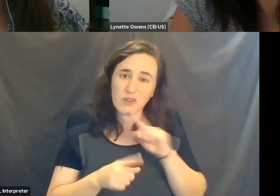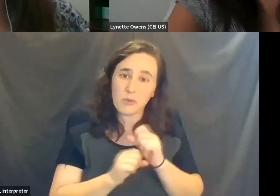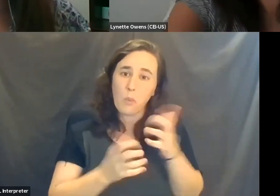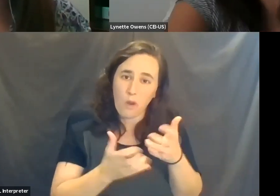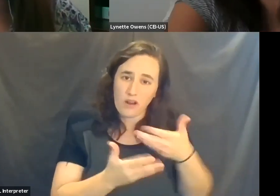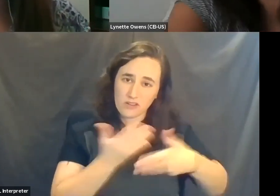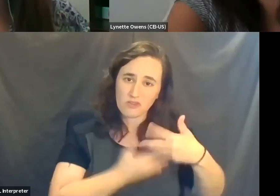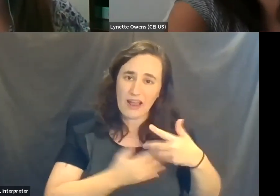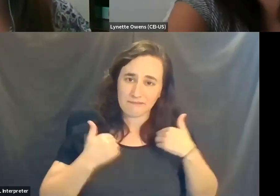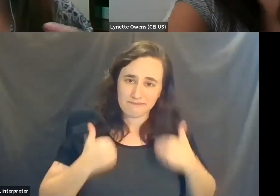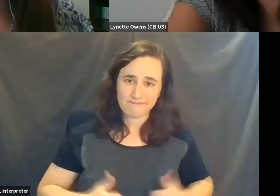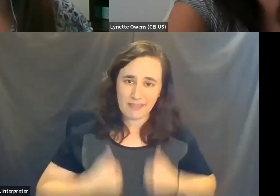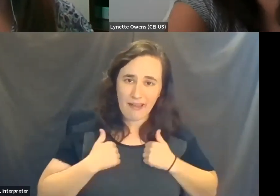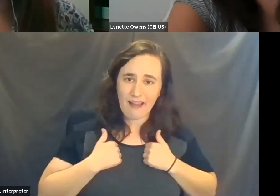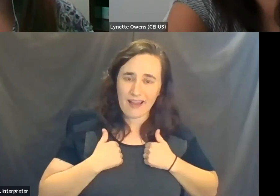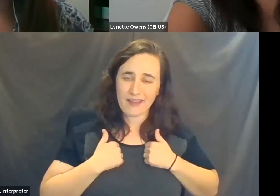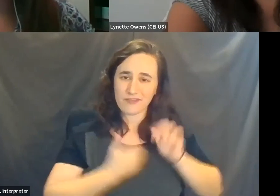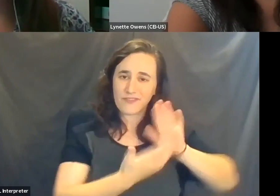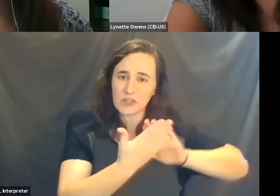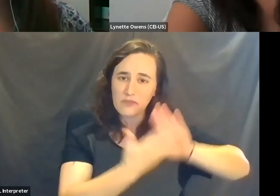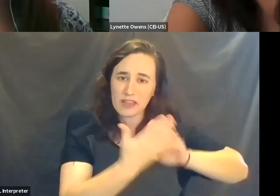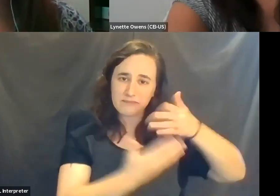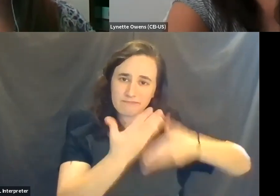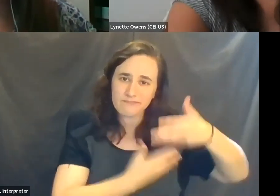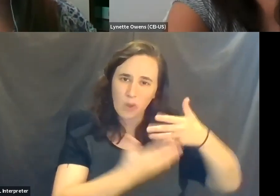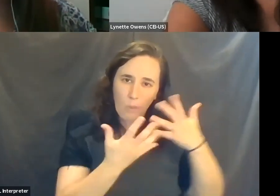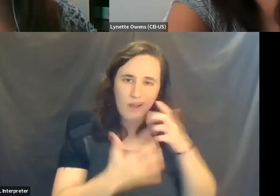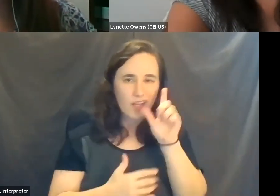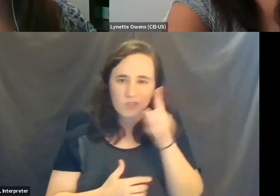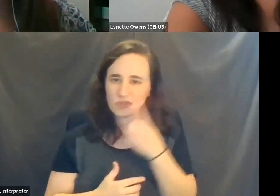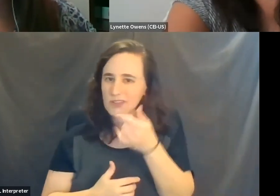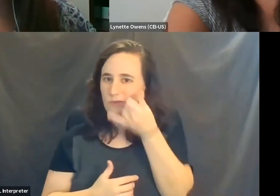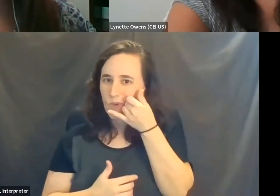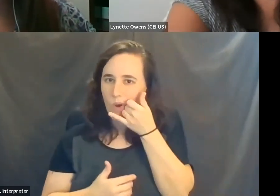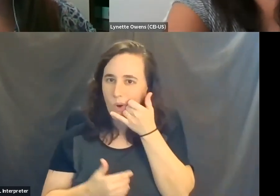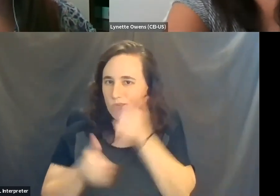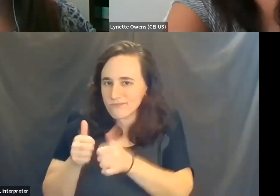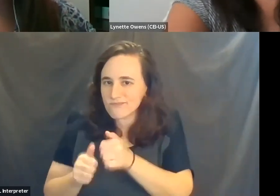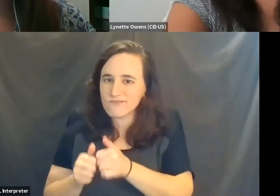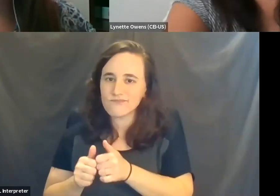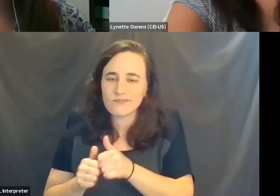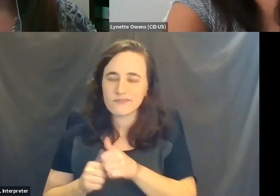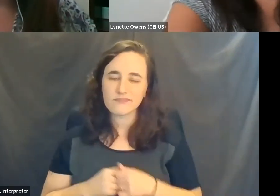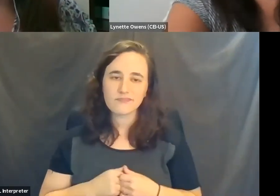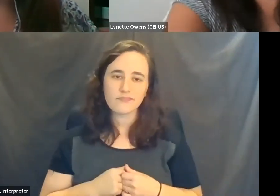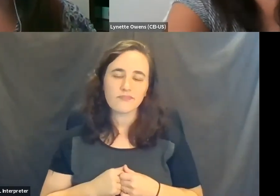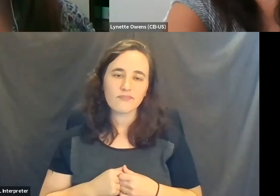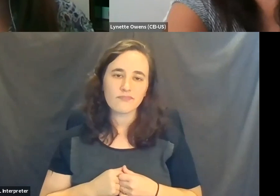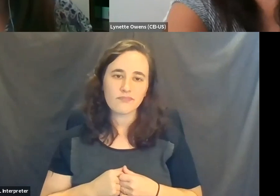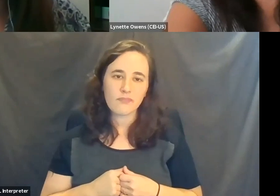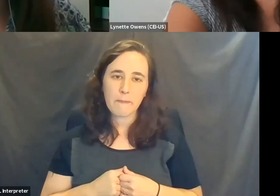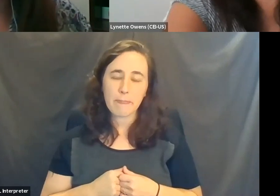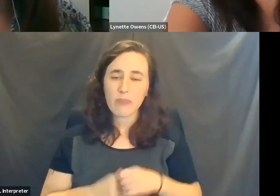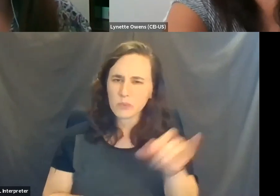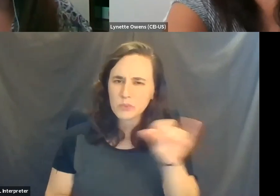people really are begging for ways to interact. So yeah, I guess I look at,